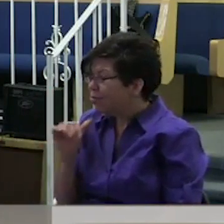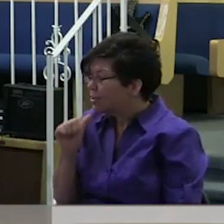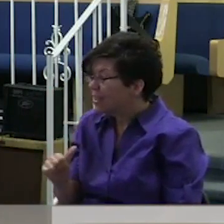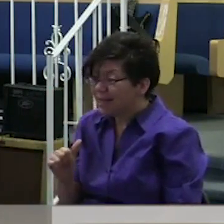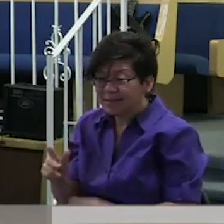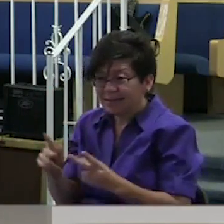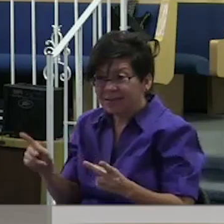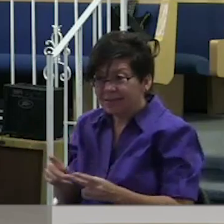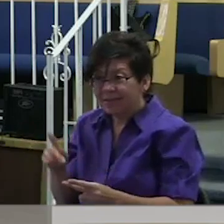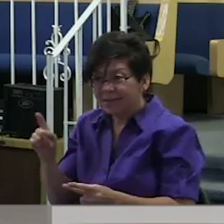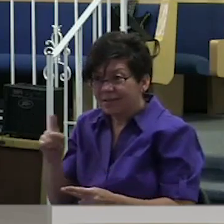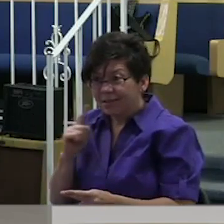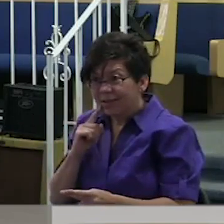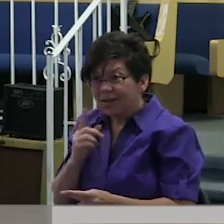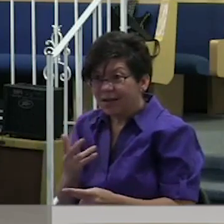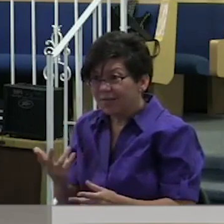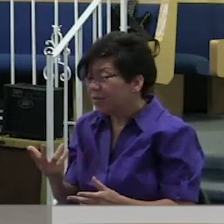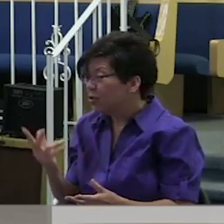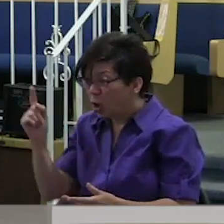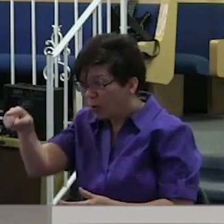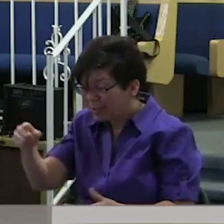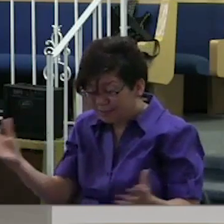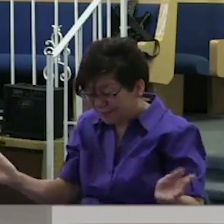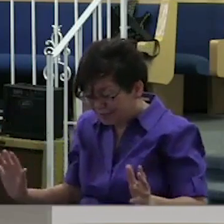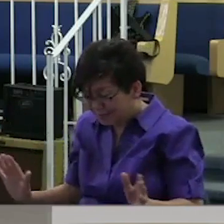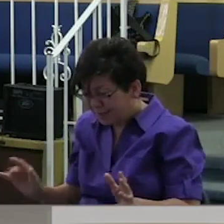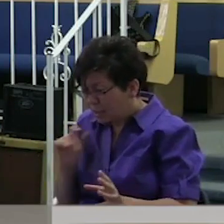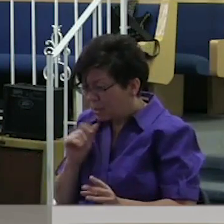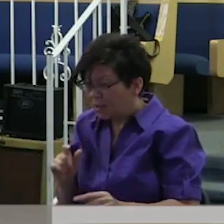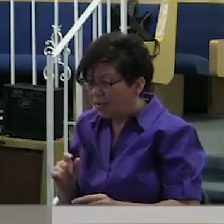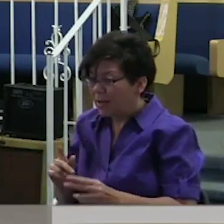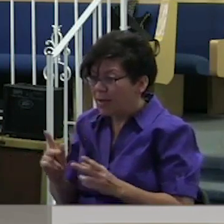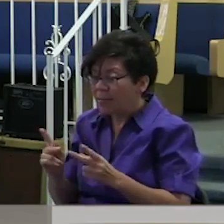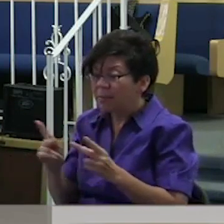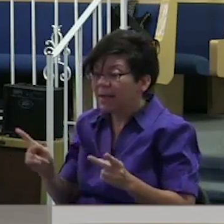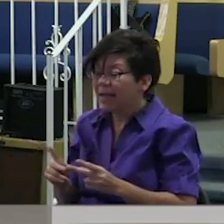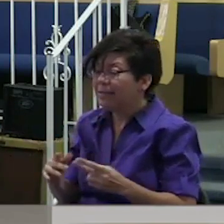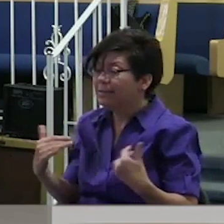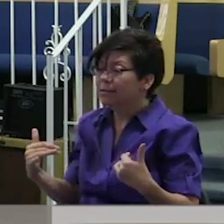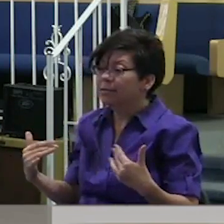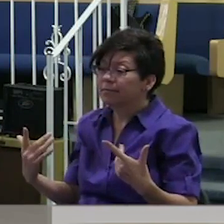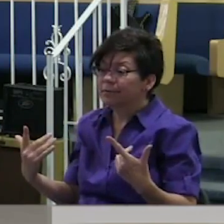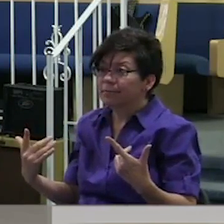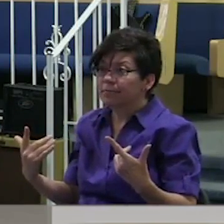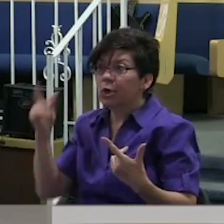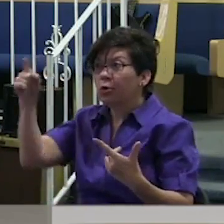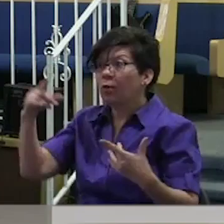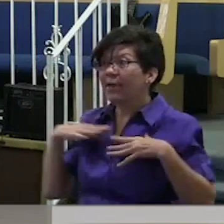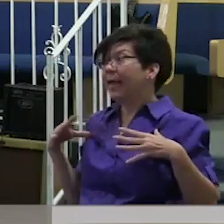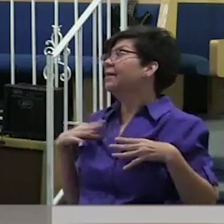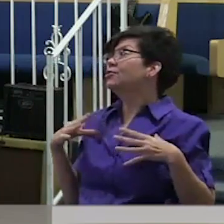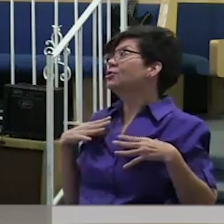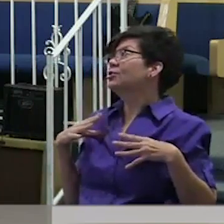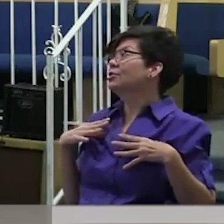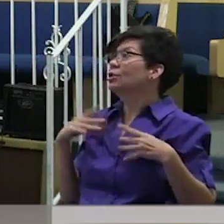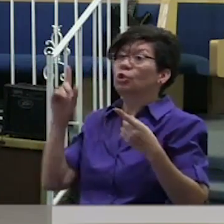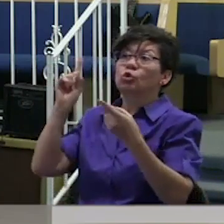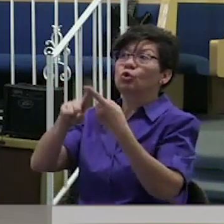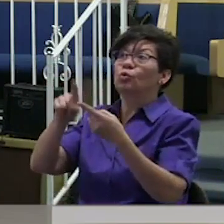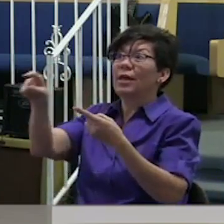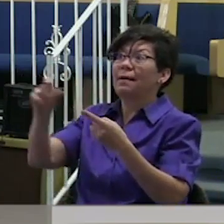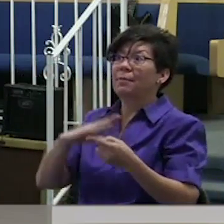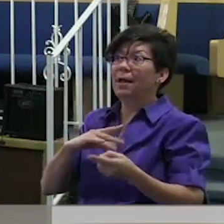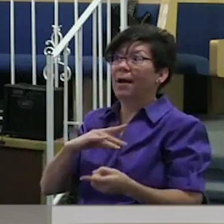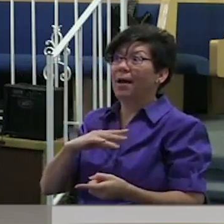a place of going. It was not a place of going on vacation to. It was not